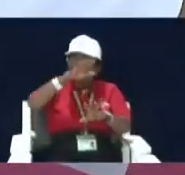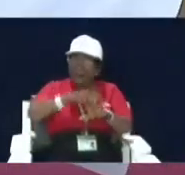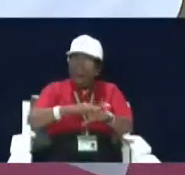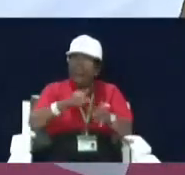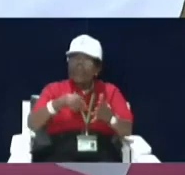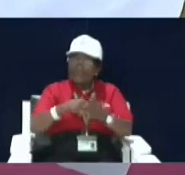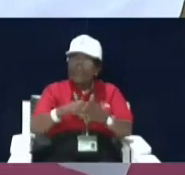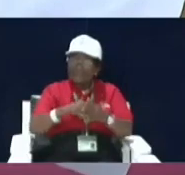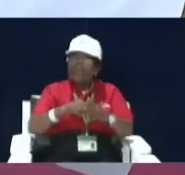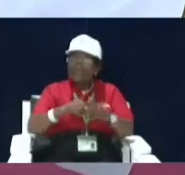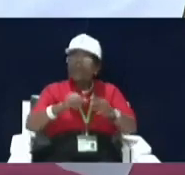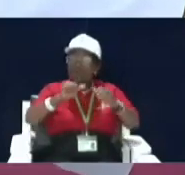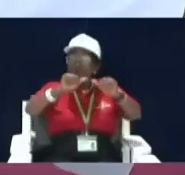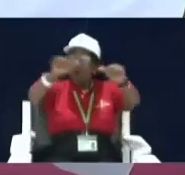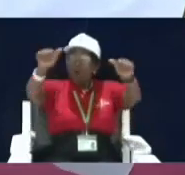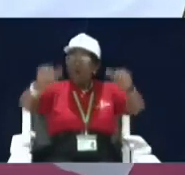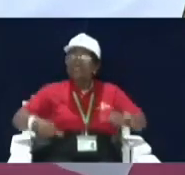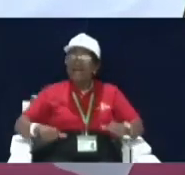to give your testimony,